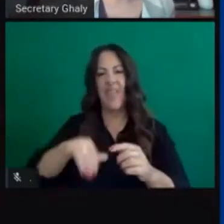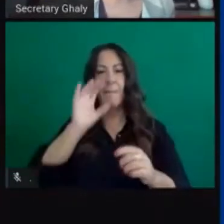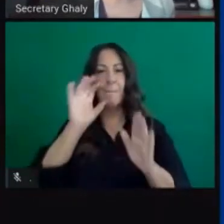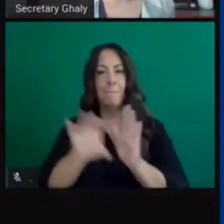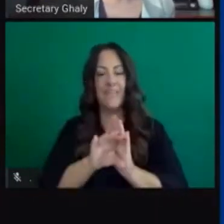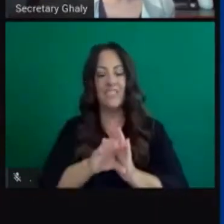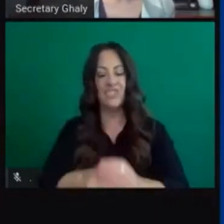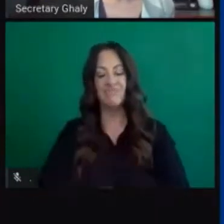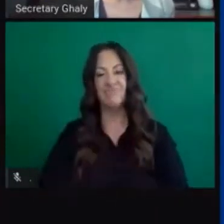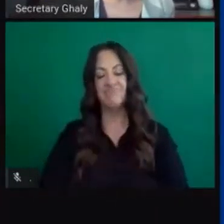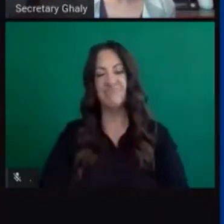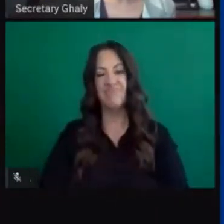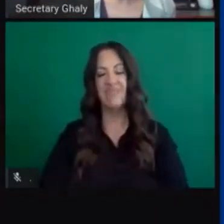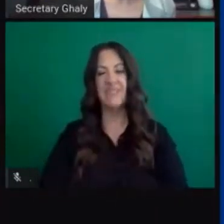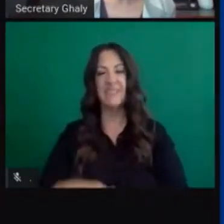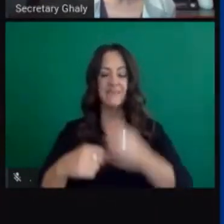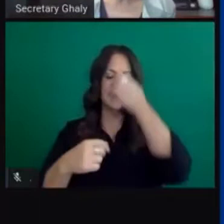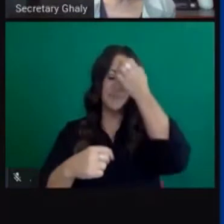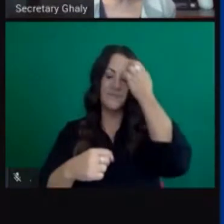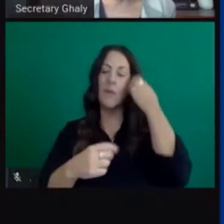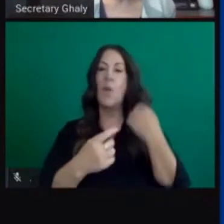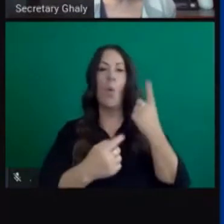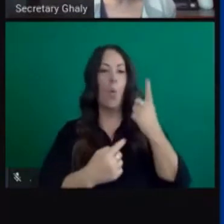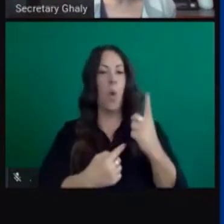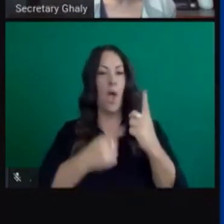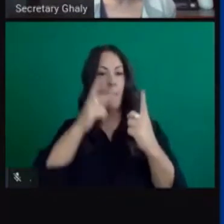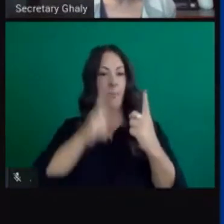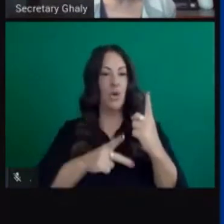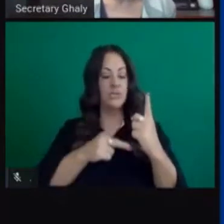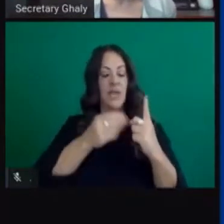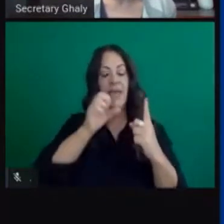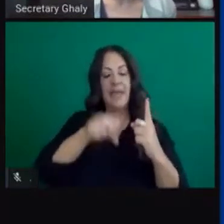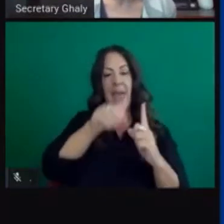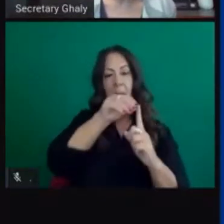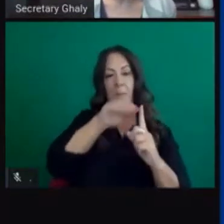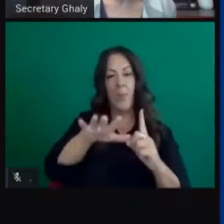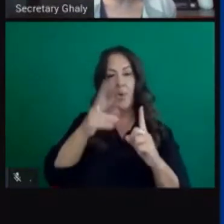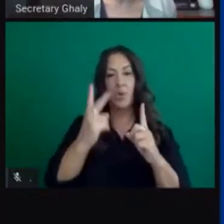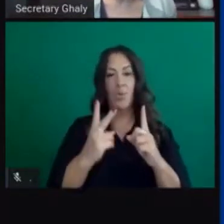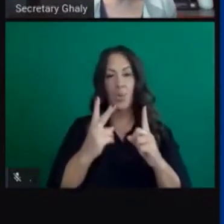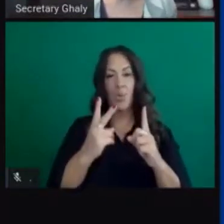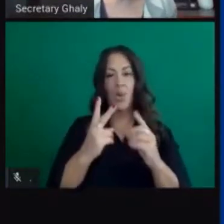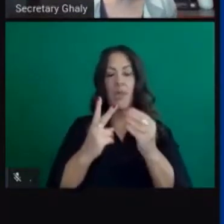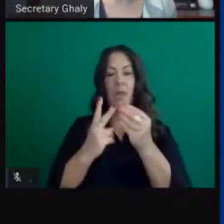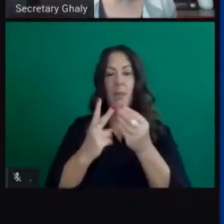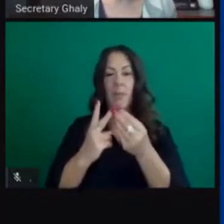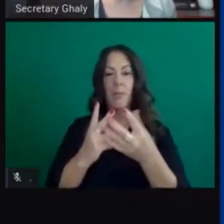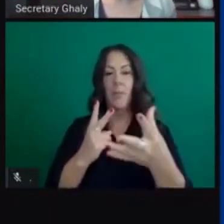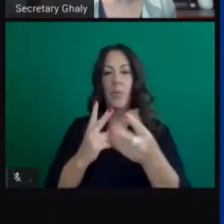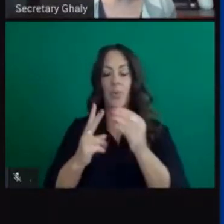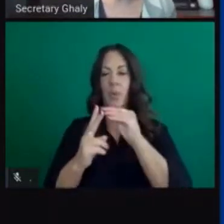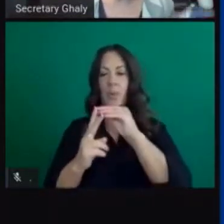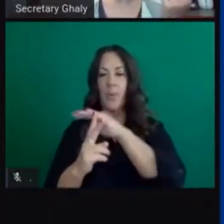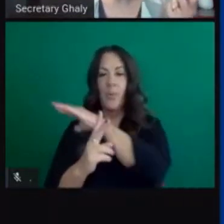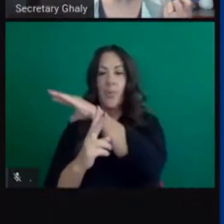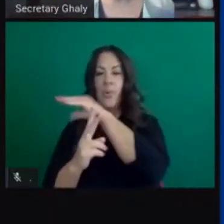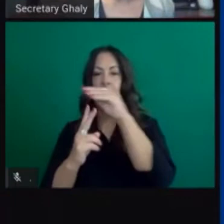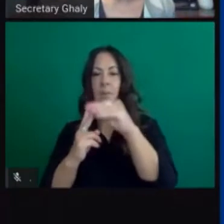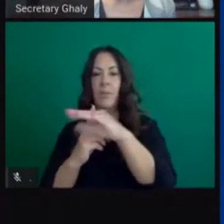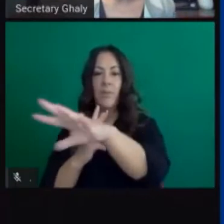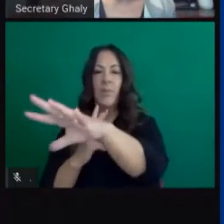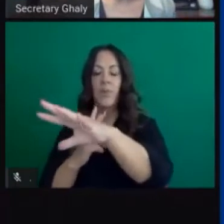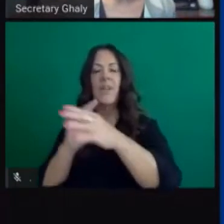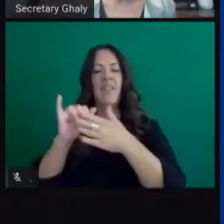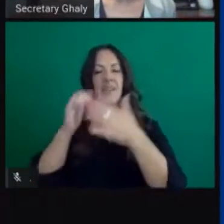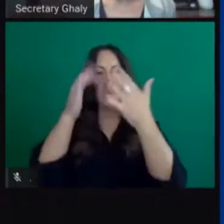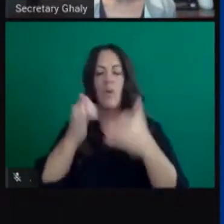each person infects 2 other people, how quickly, again, it can really escalate and become exponential. So that is why we all need to be wearing our